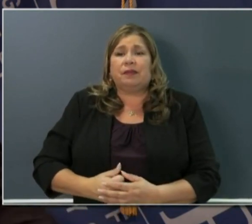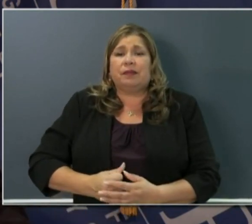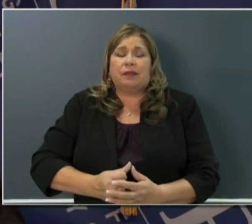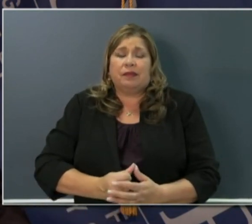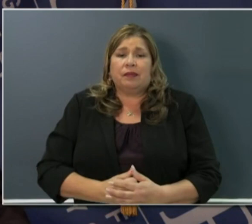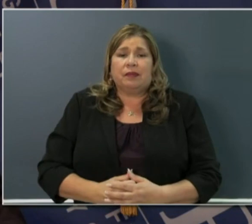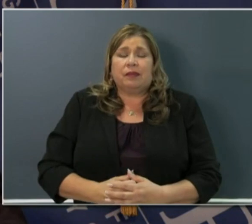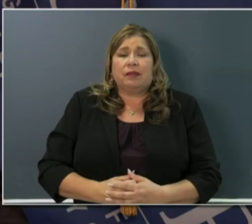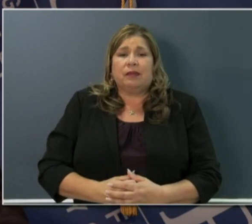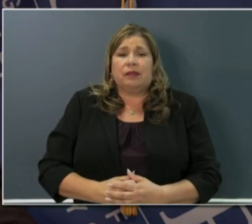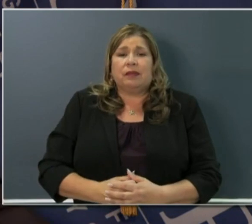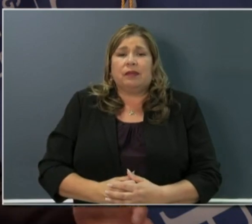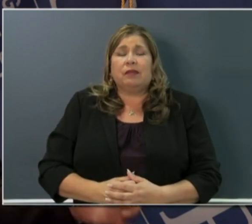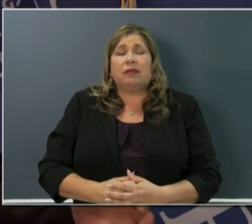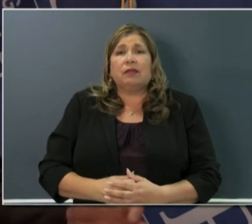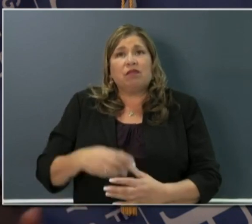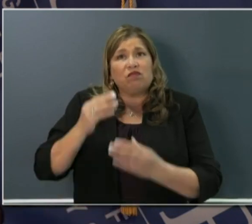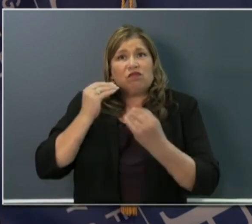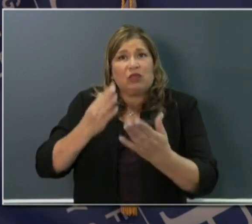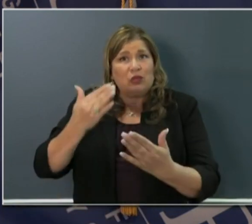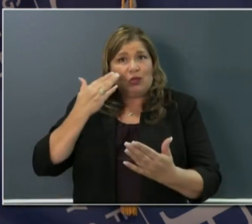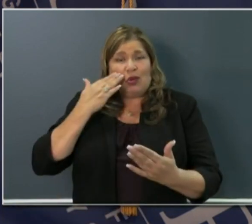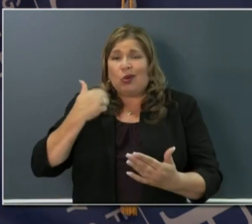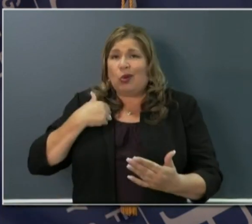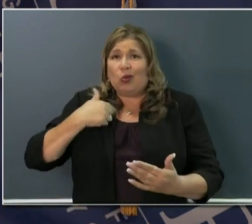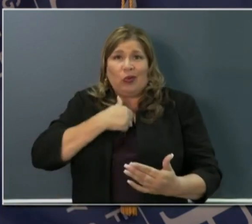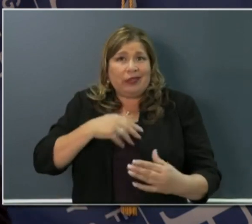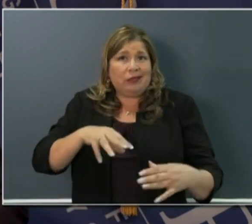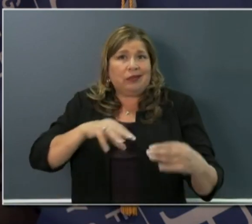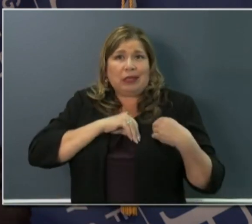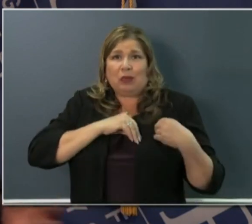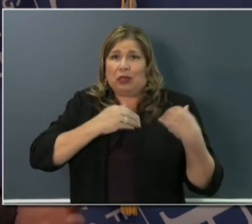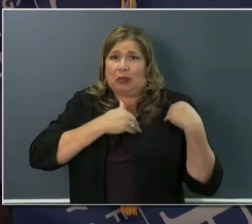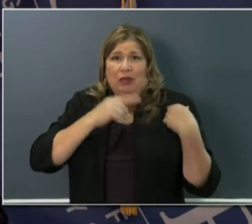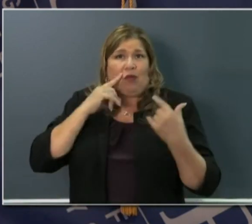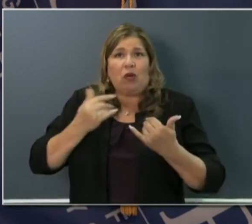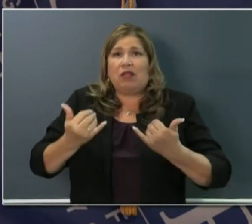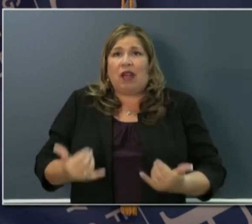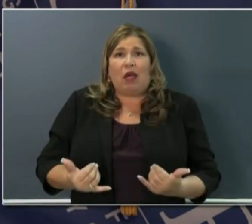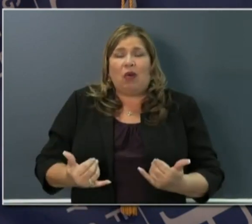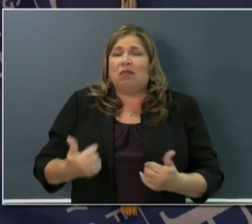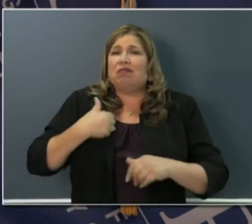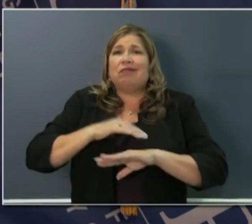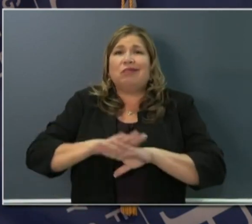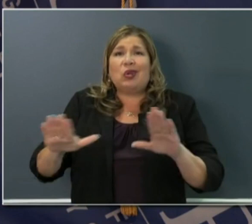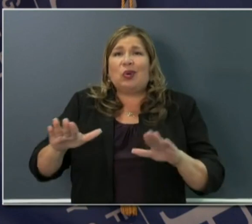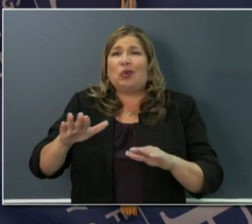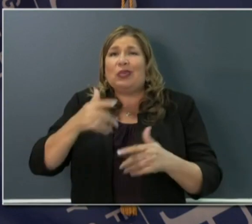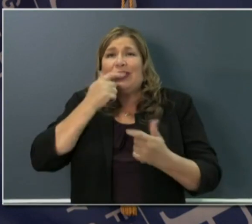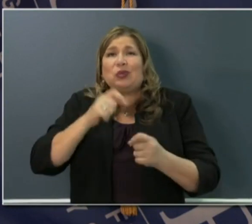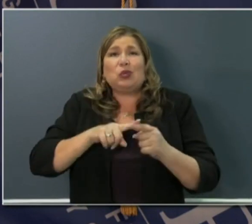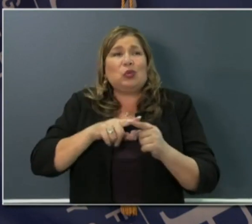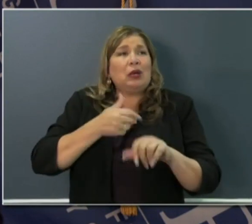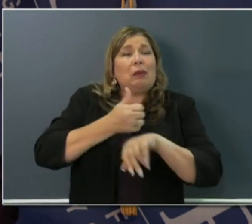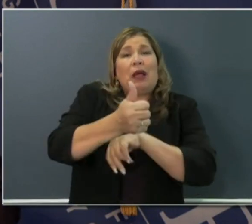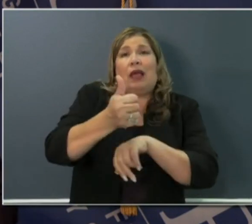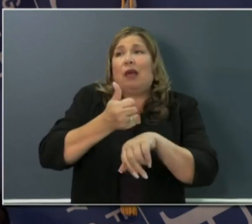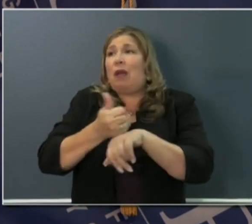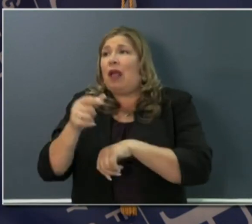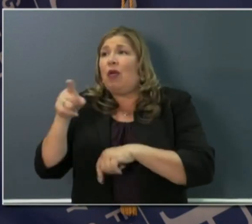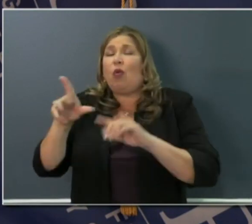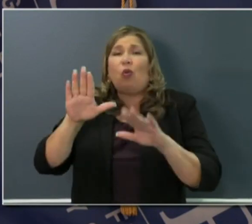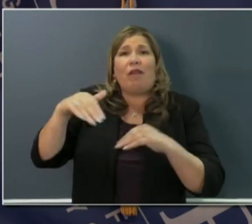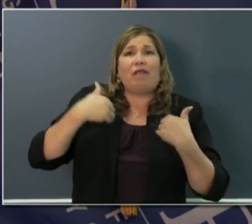not to make any other point. We're going to own this moment. I'm not interested in pointing fingers and abdicating responsibility. We're going to